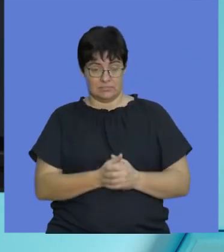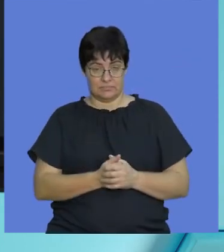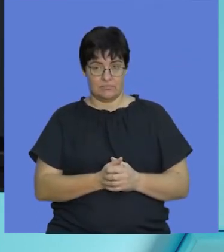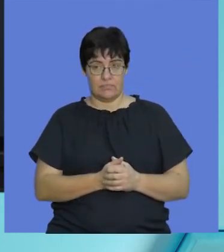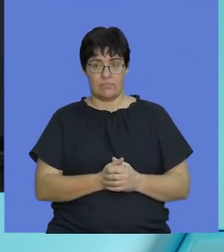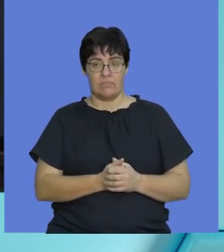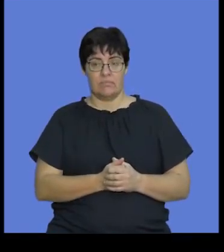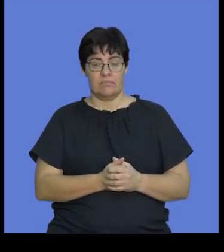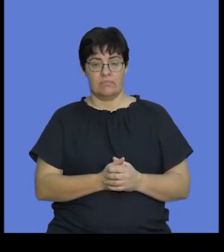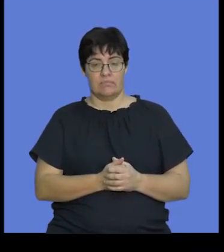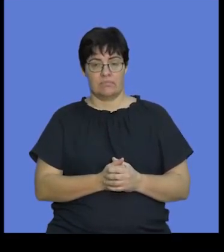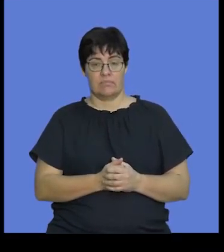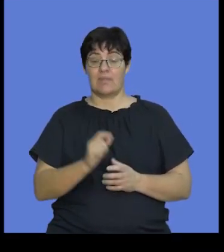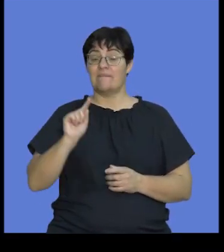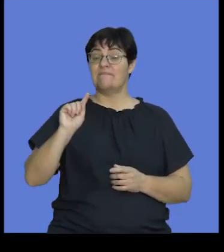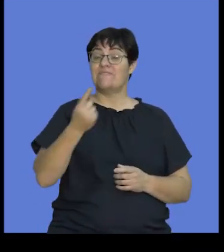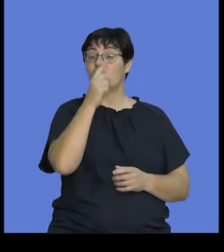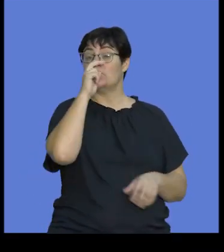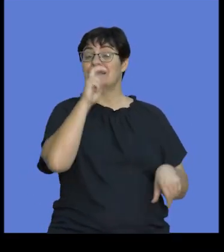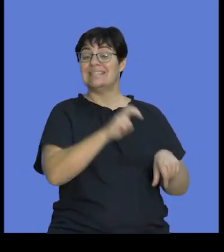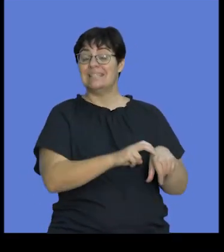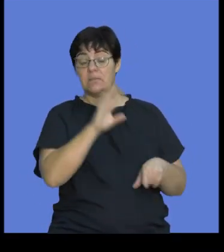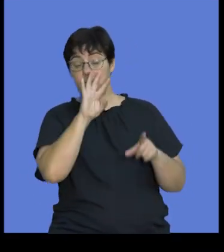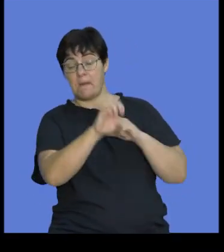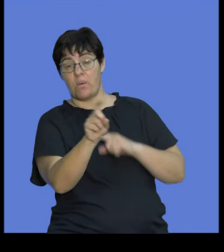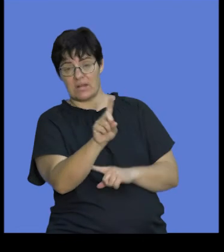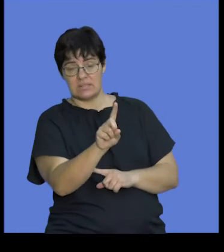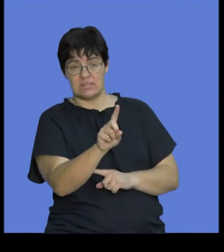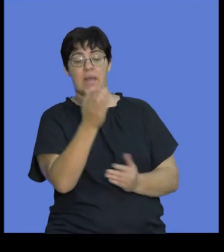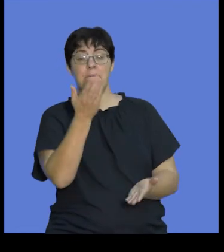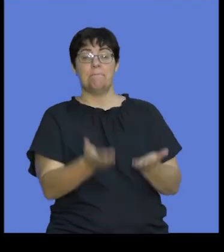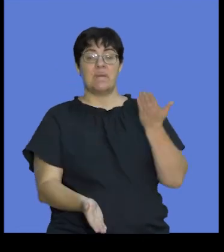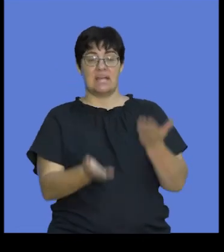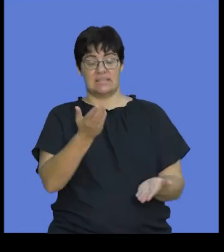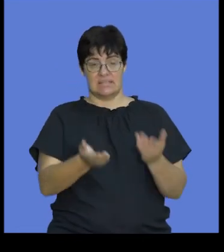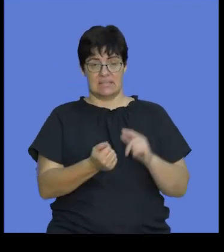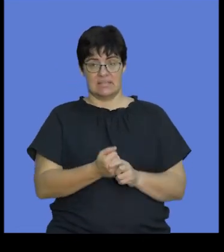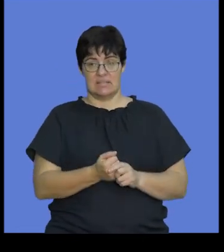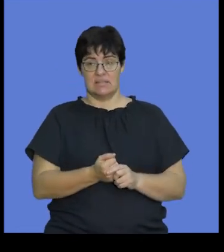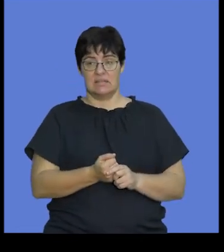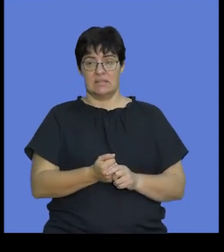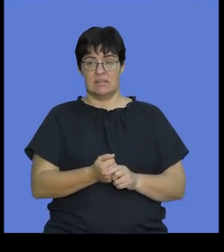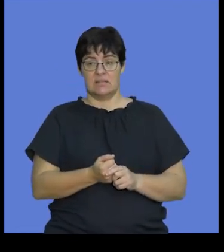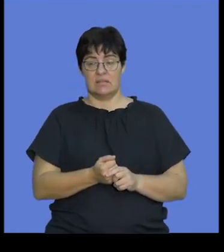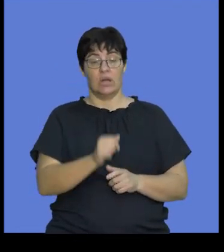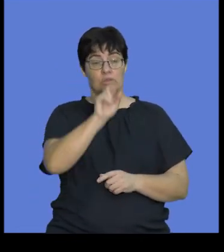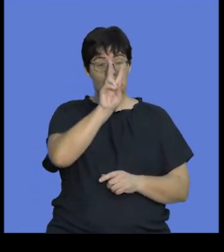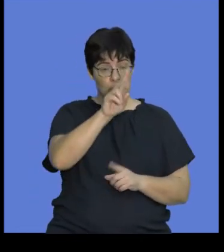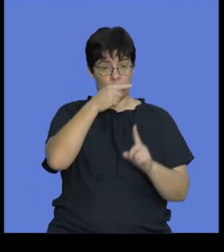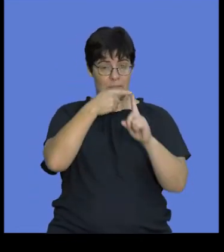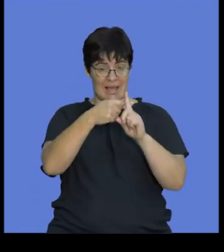it. So, first thing we need to recognize is my mass is now